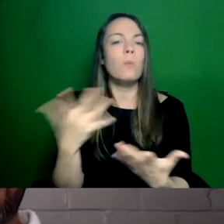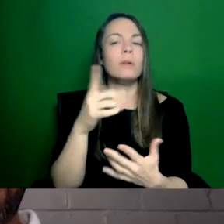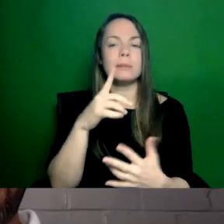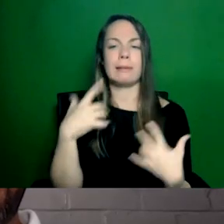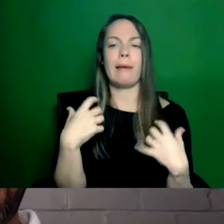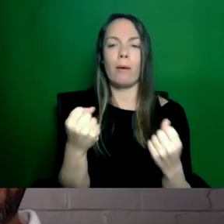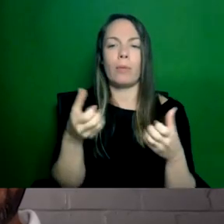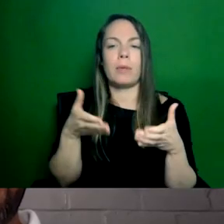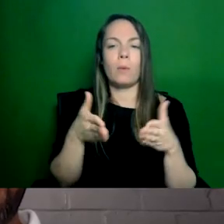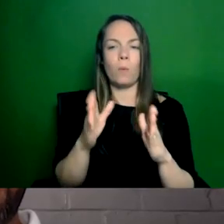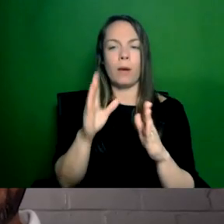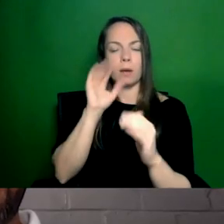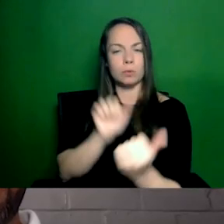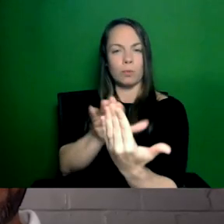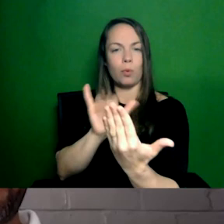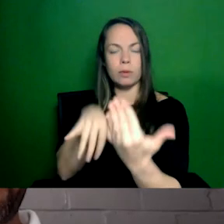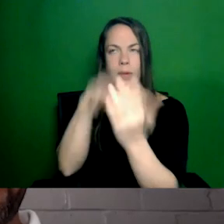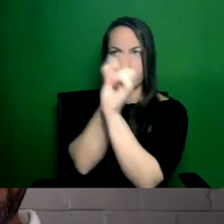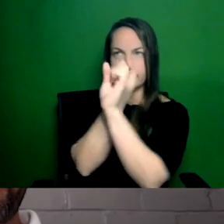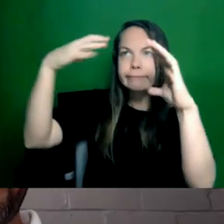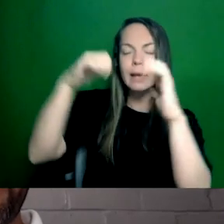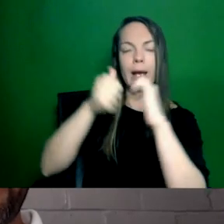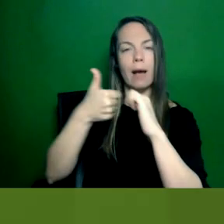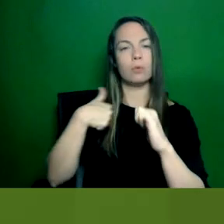we move towards that version of masculinity?